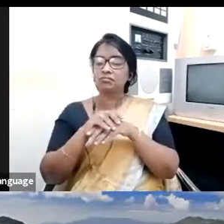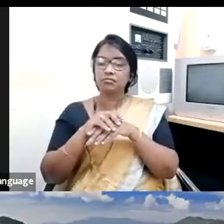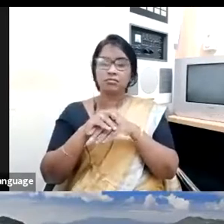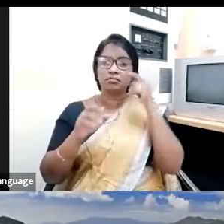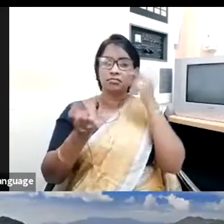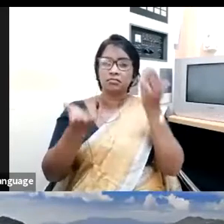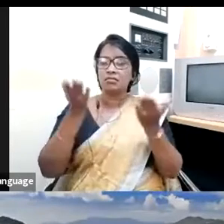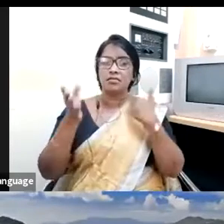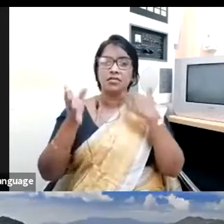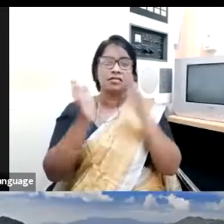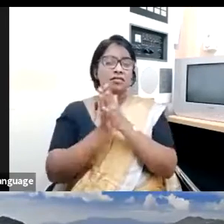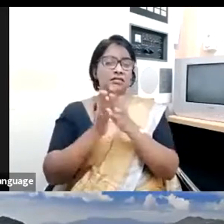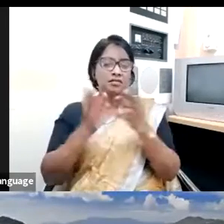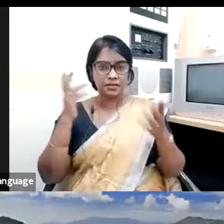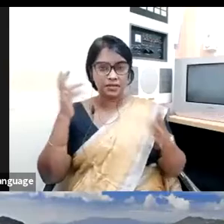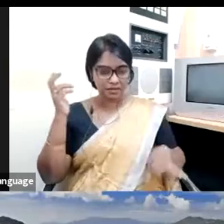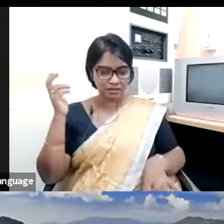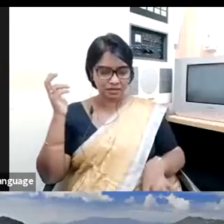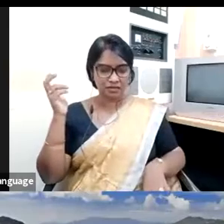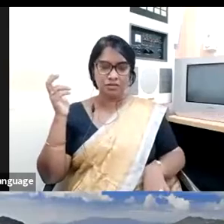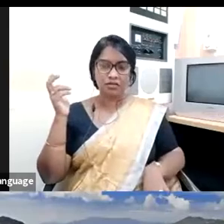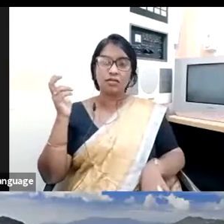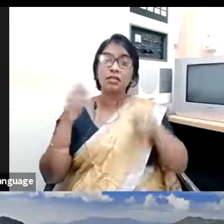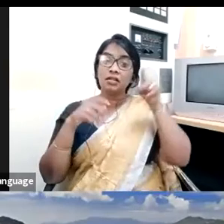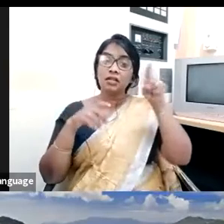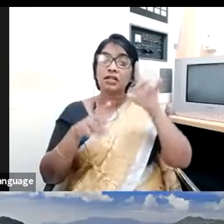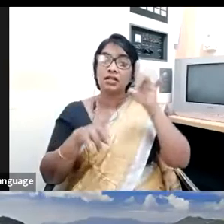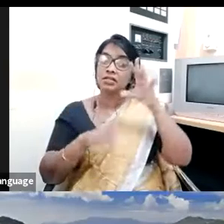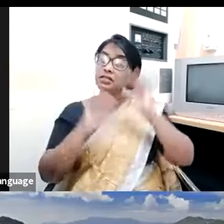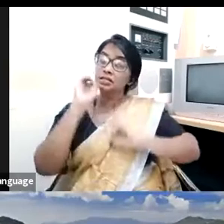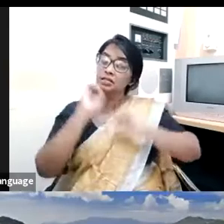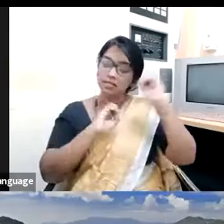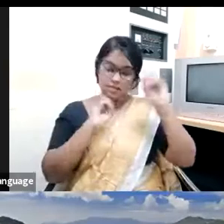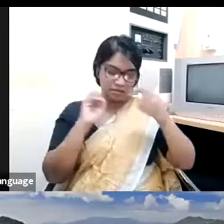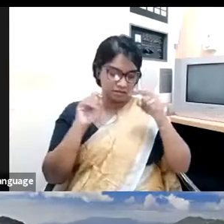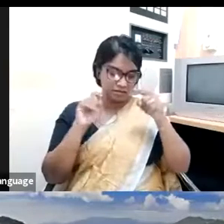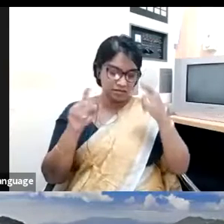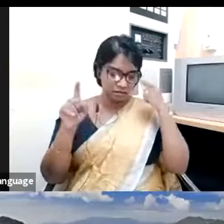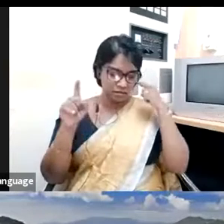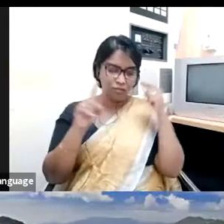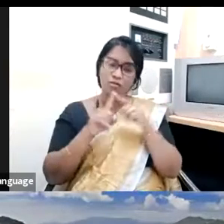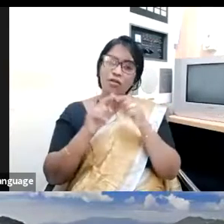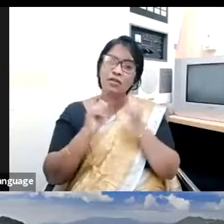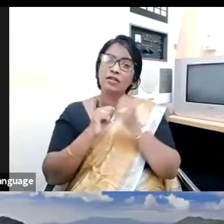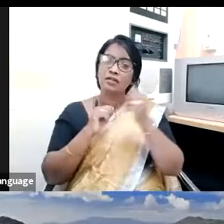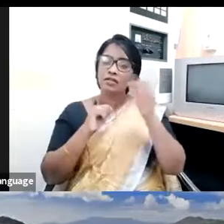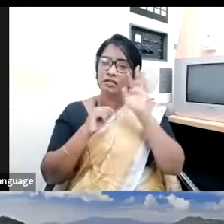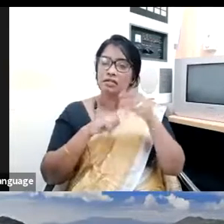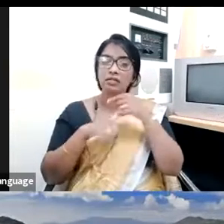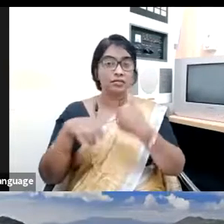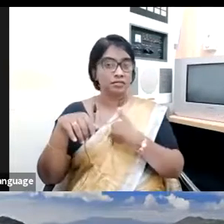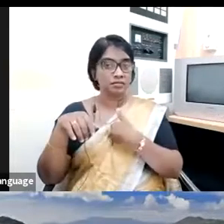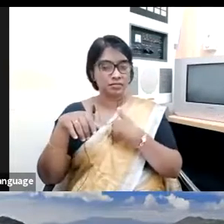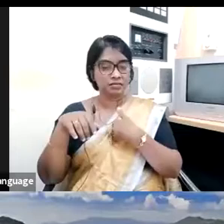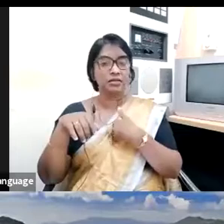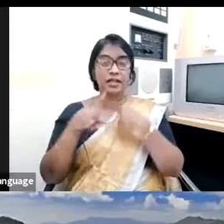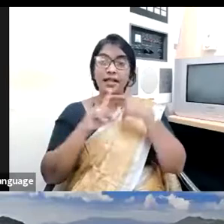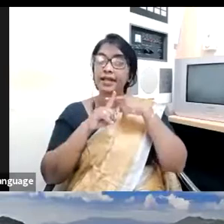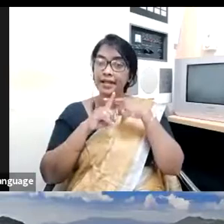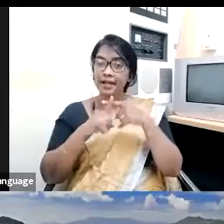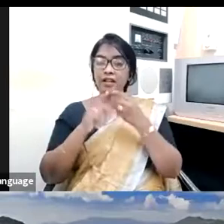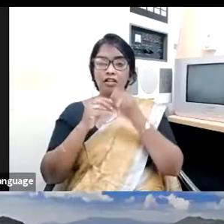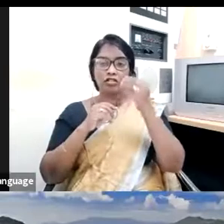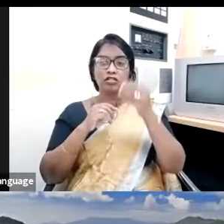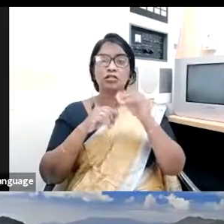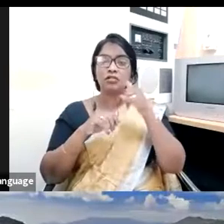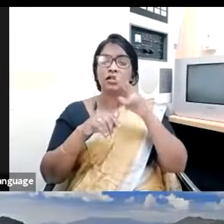all are nearly 100% plus. And in fact, recently I gave a target of 200% to another company, which means we have